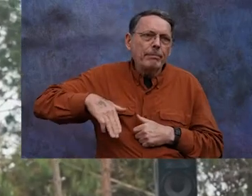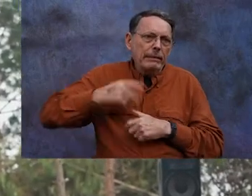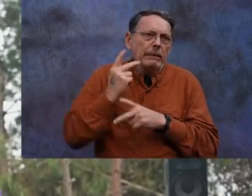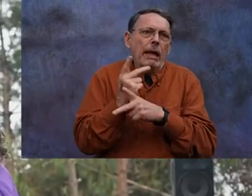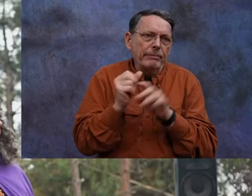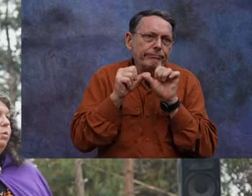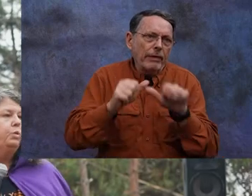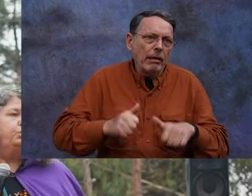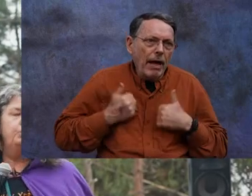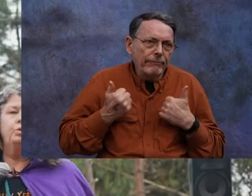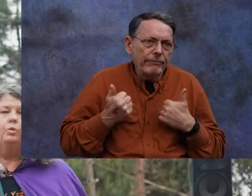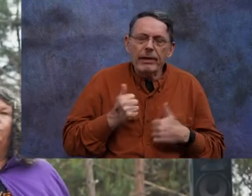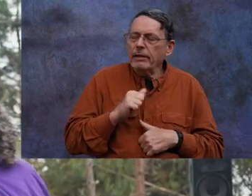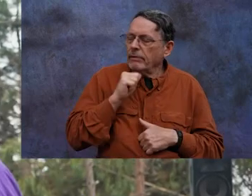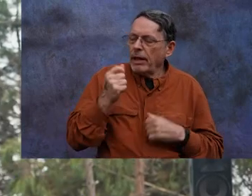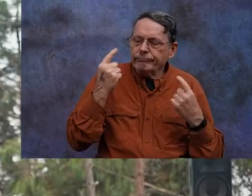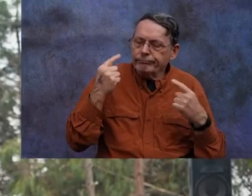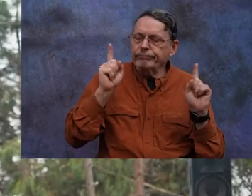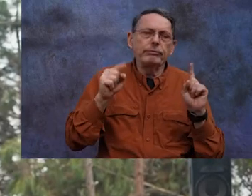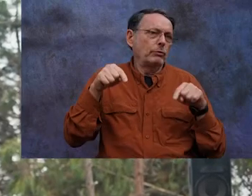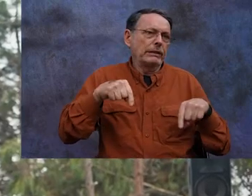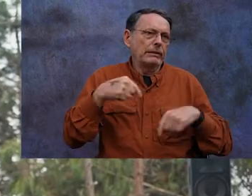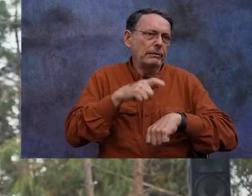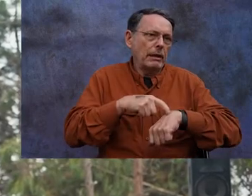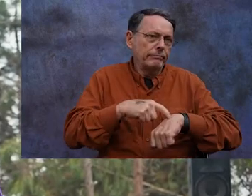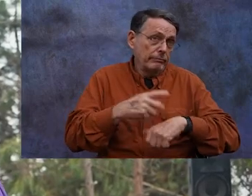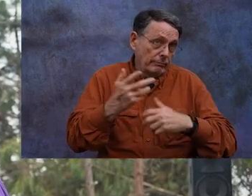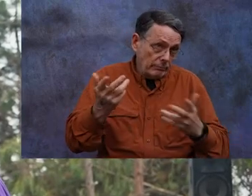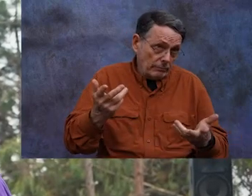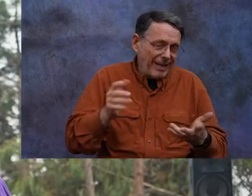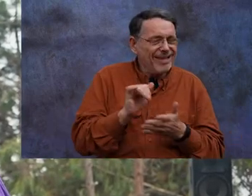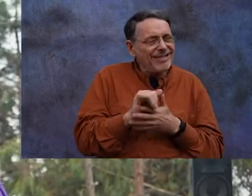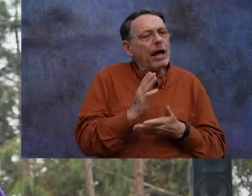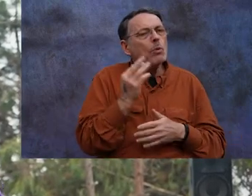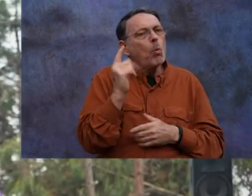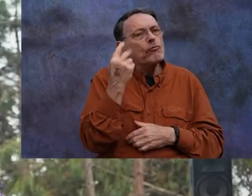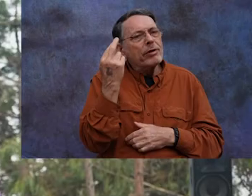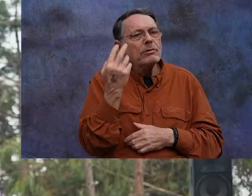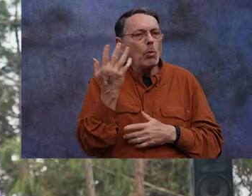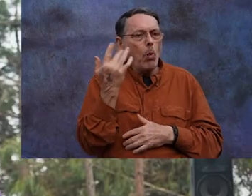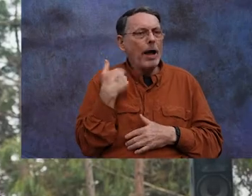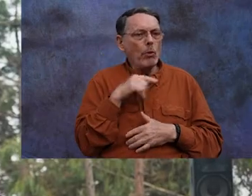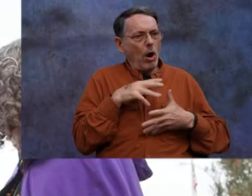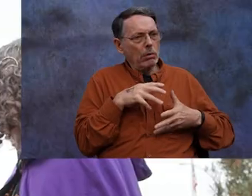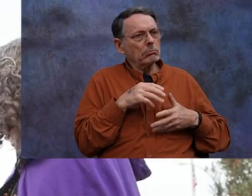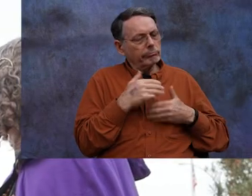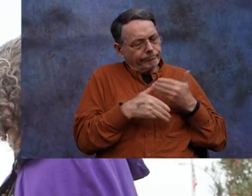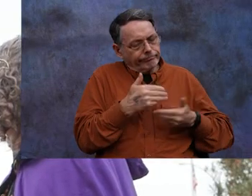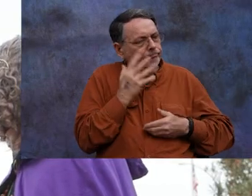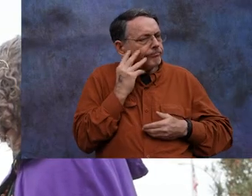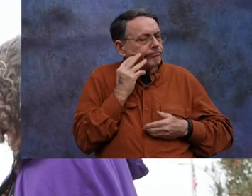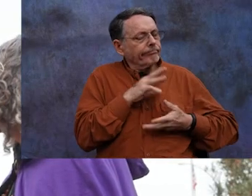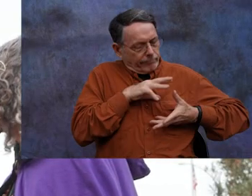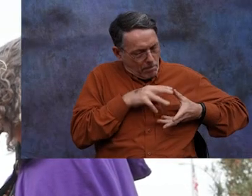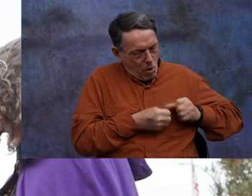in life and not made it to this time. And that is part of what we are mourning in this ritual. So in